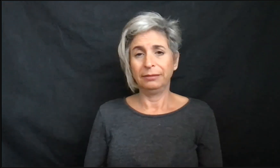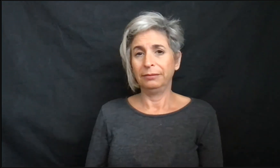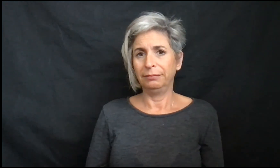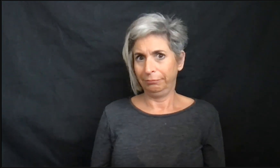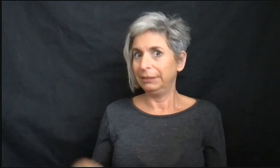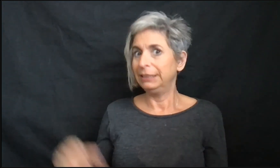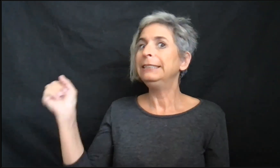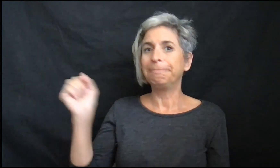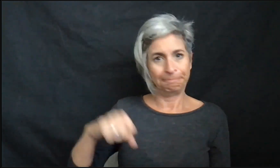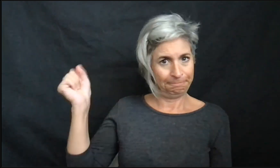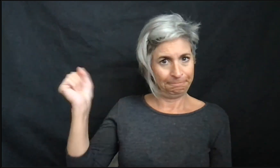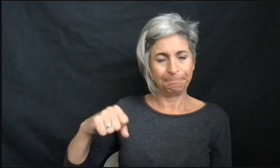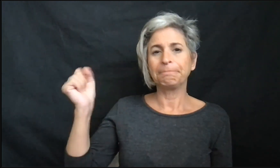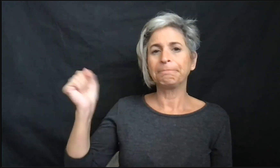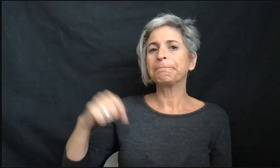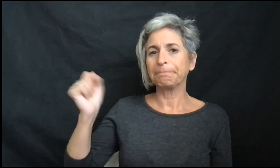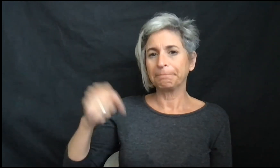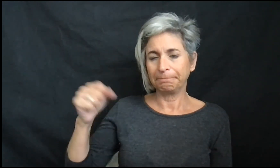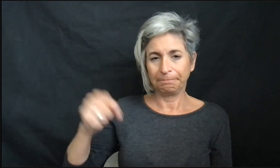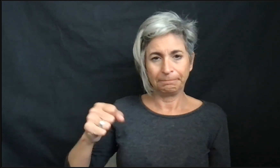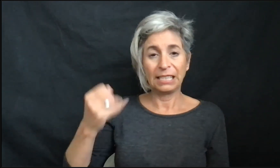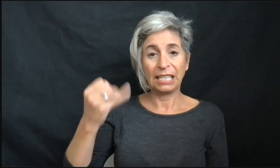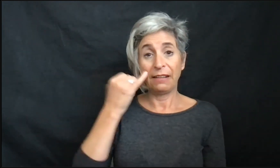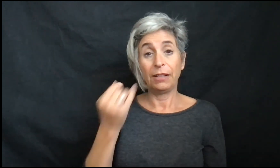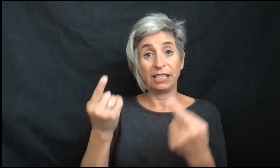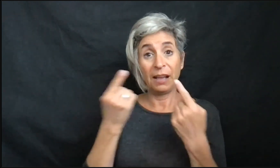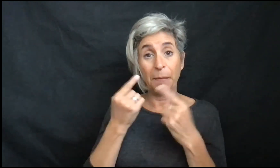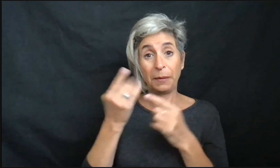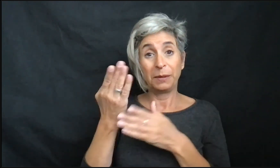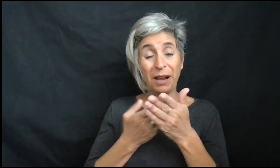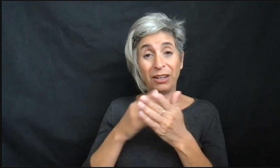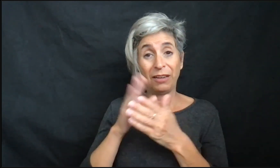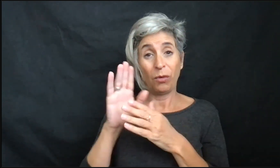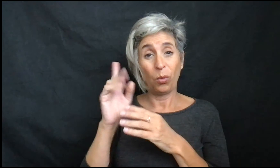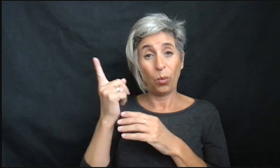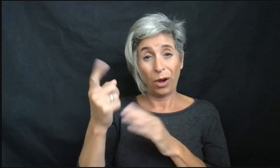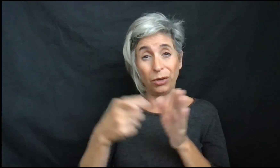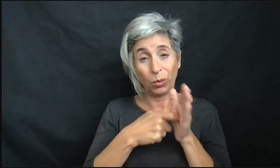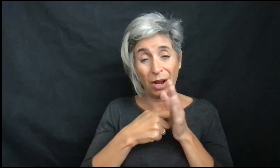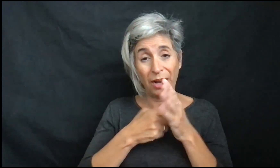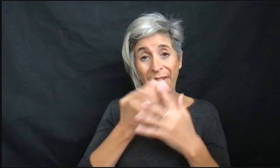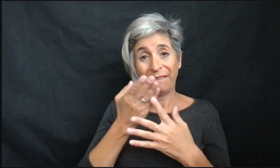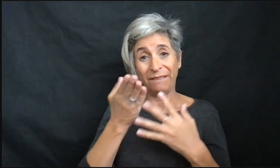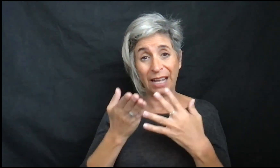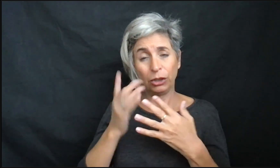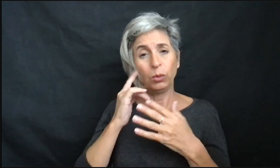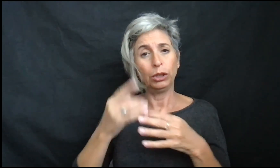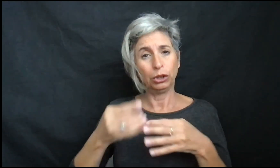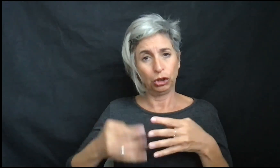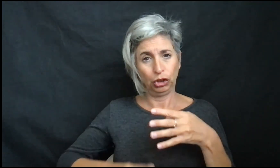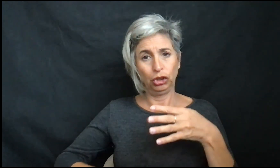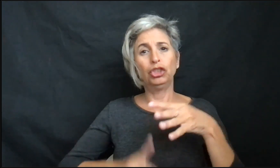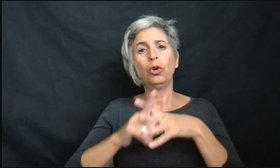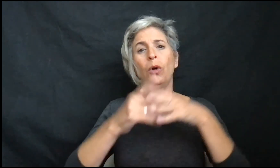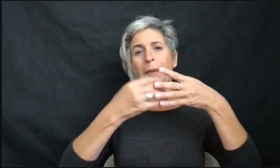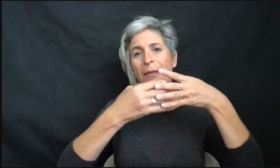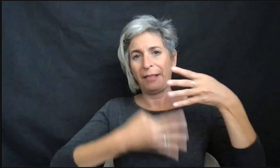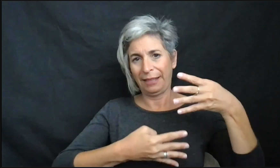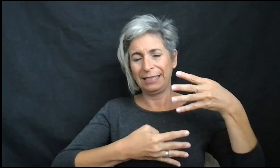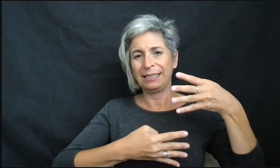Absolutely. If it's coming in as part of one of the required files, it's going to show up in the list we talked about as